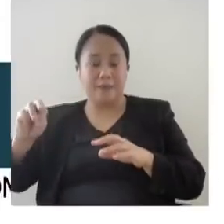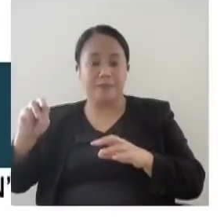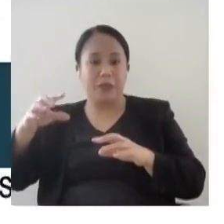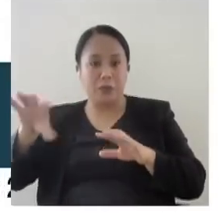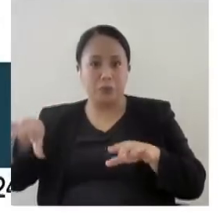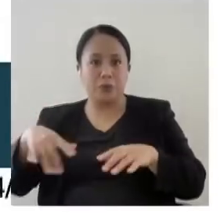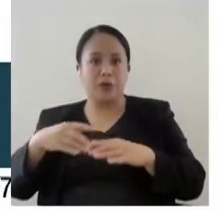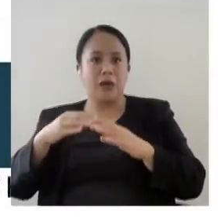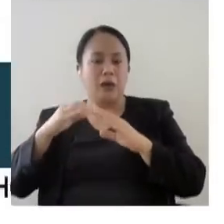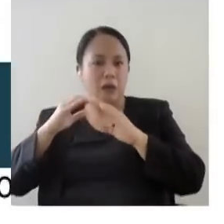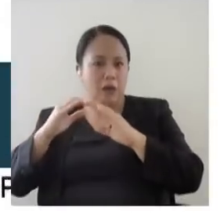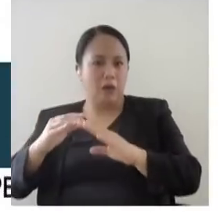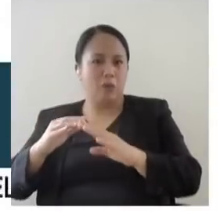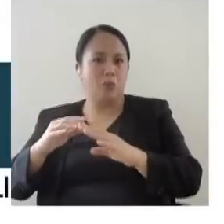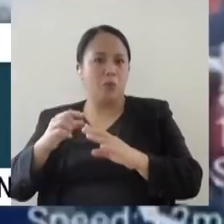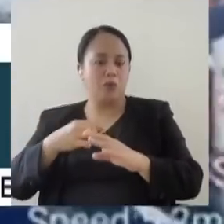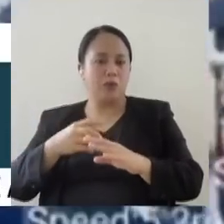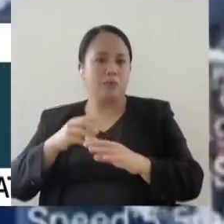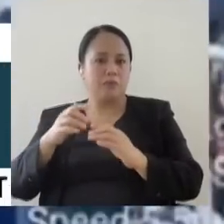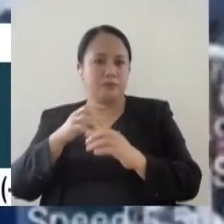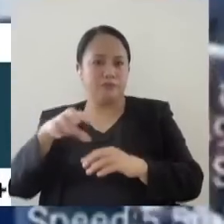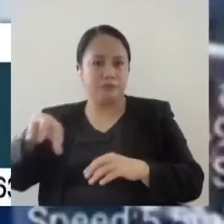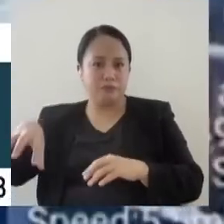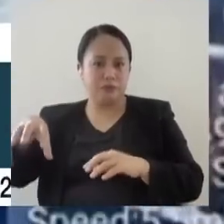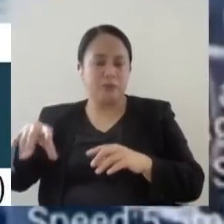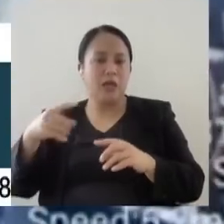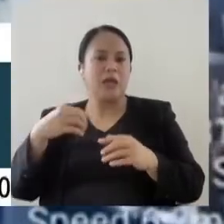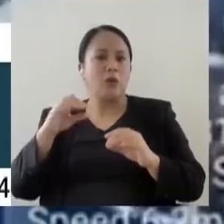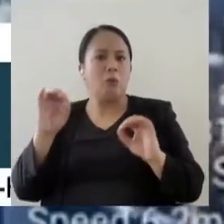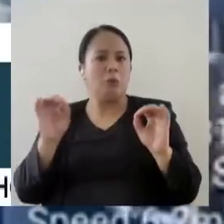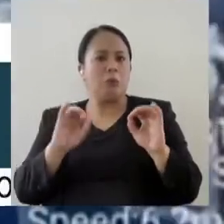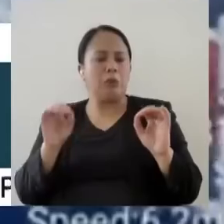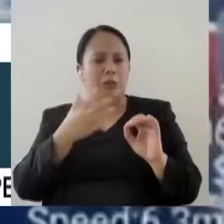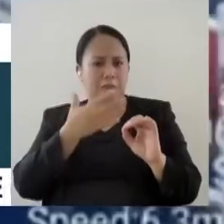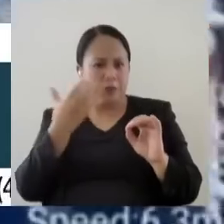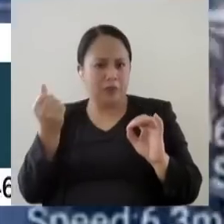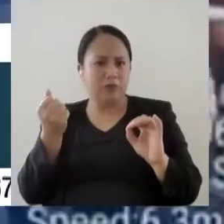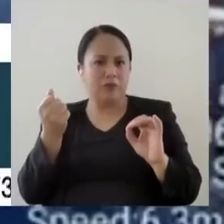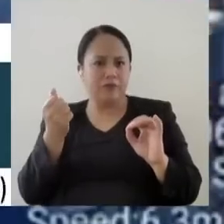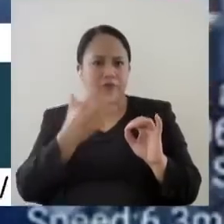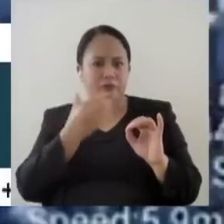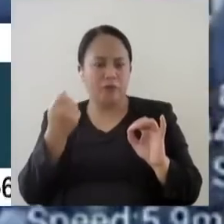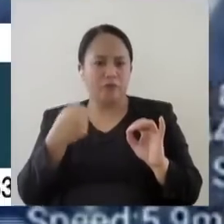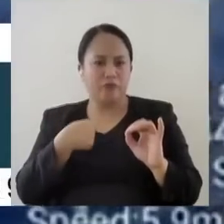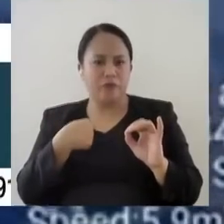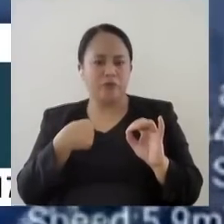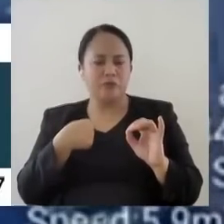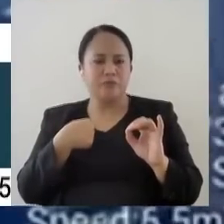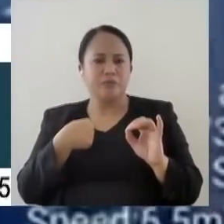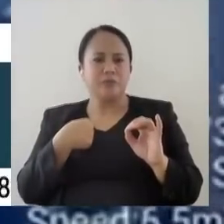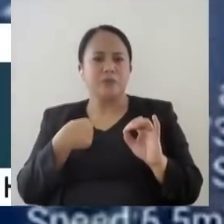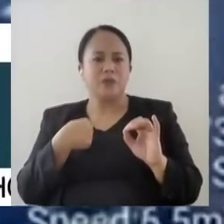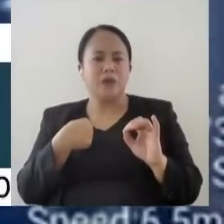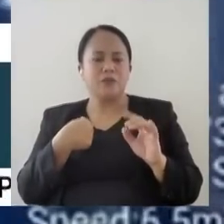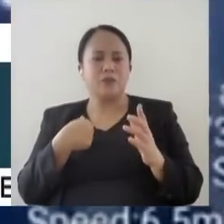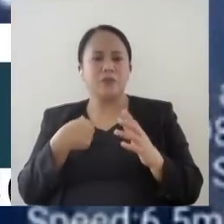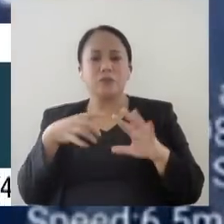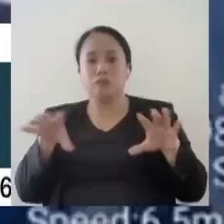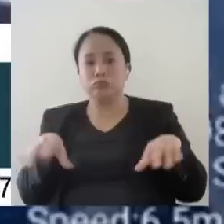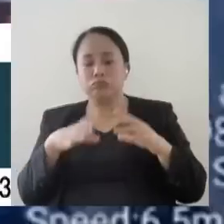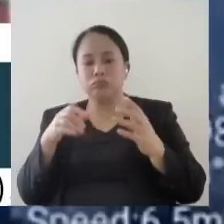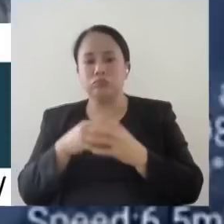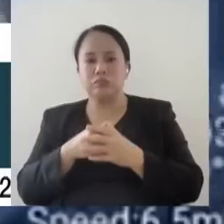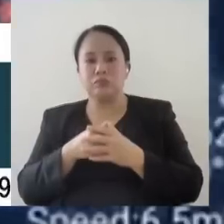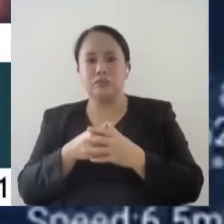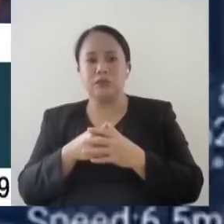blockade of one of its military outposts. There is nothing better for countering a gray zone actor than to turn the gray zone